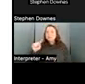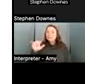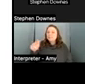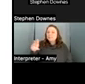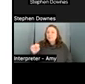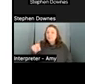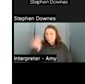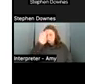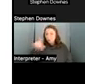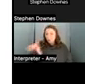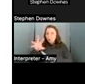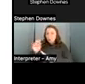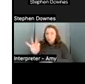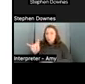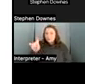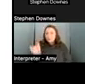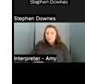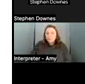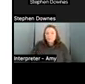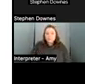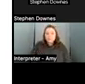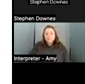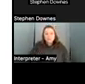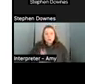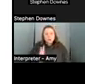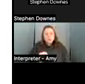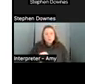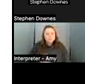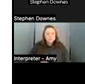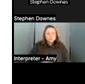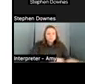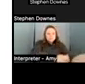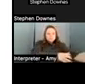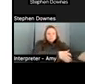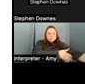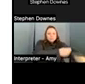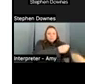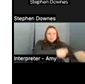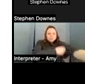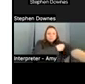camera is off yeah just making sure that's intentional or not it's not